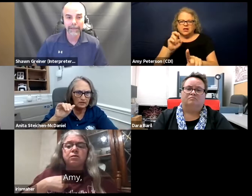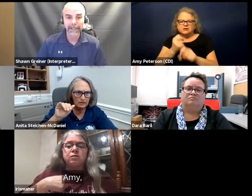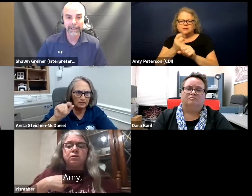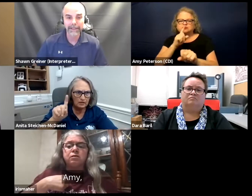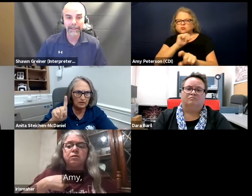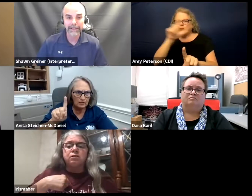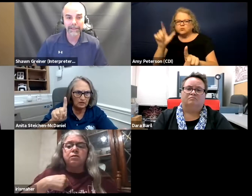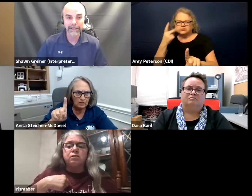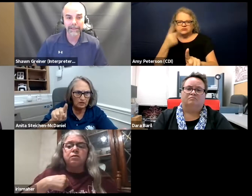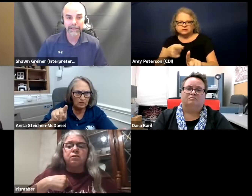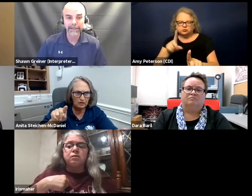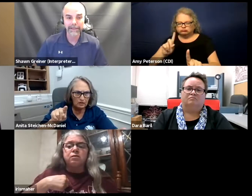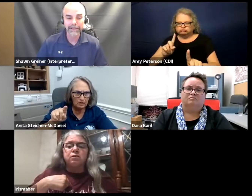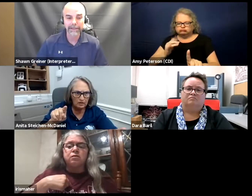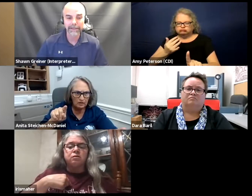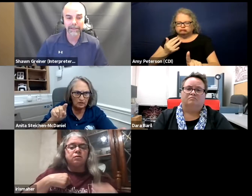Amy?